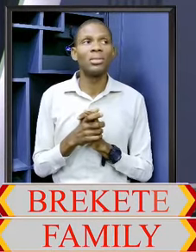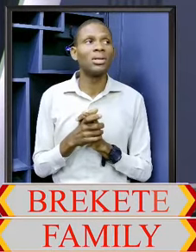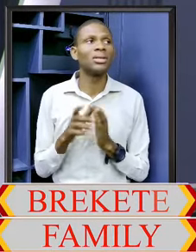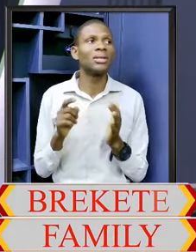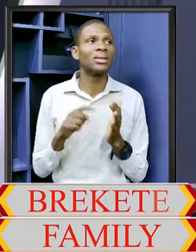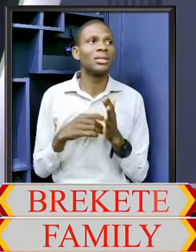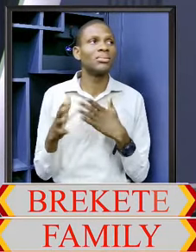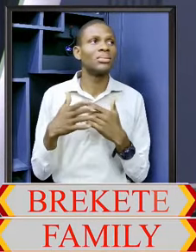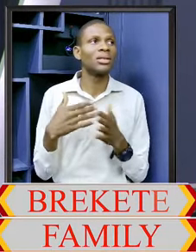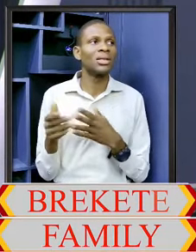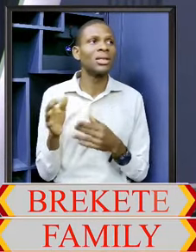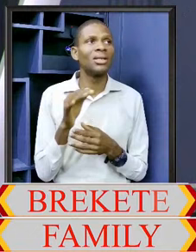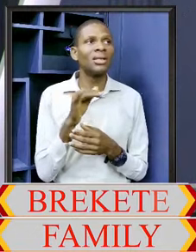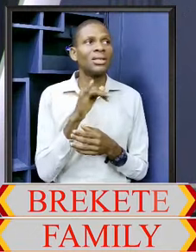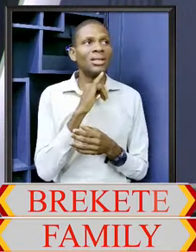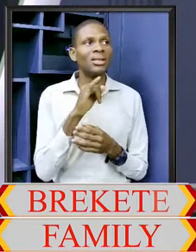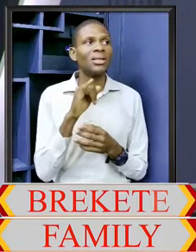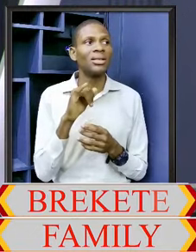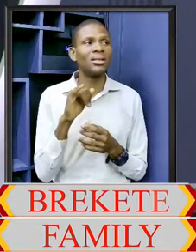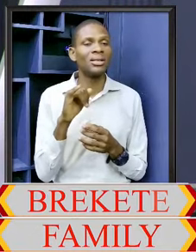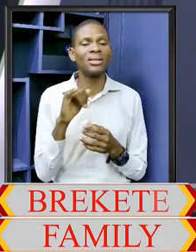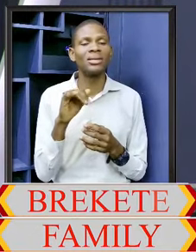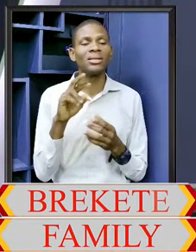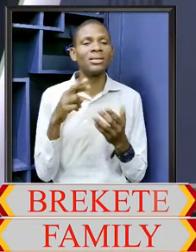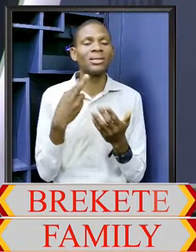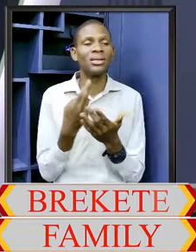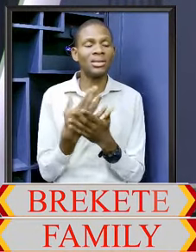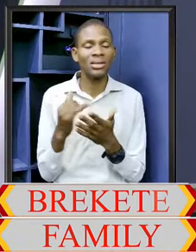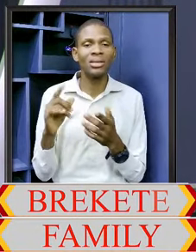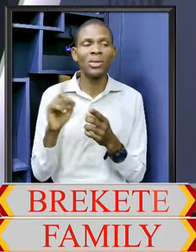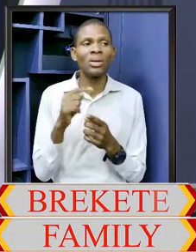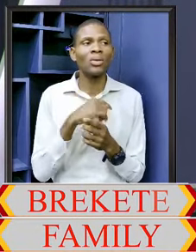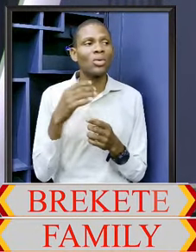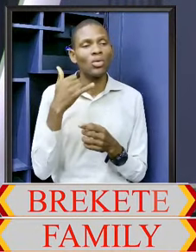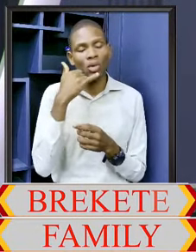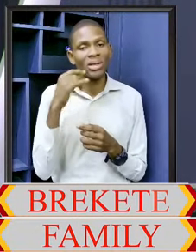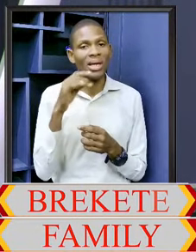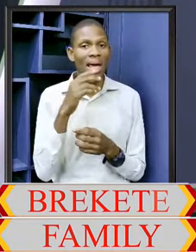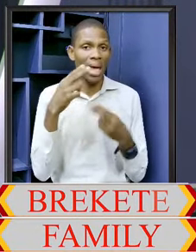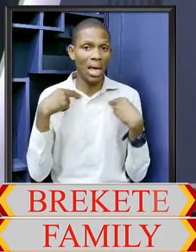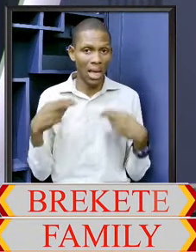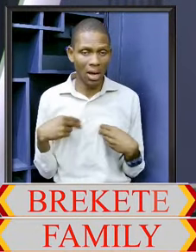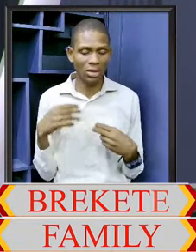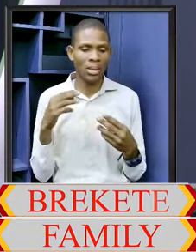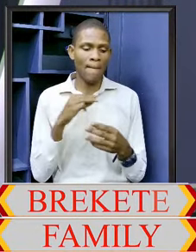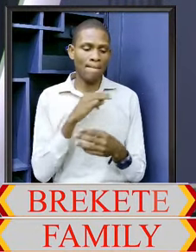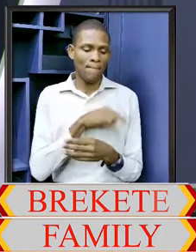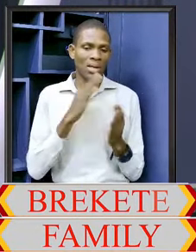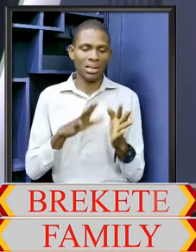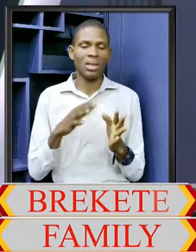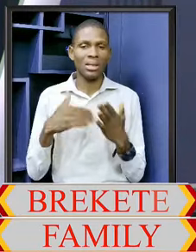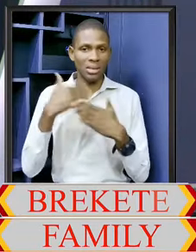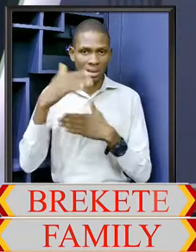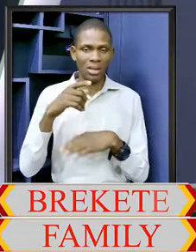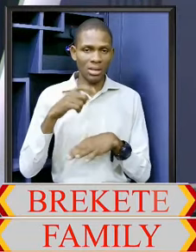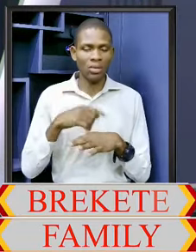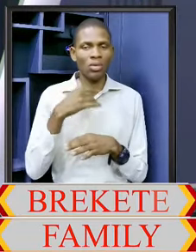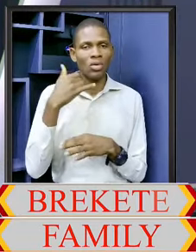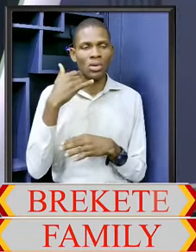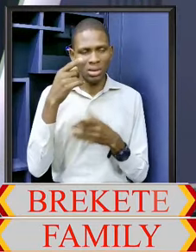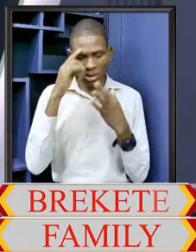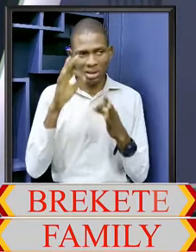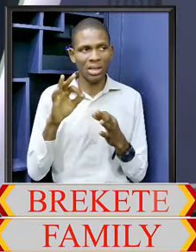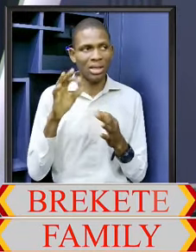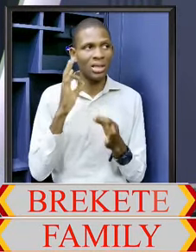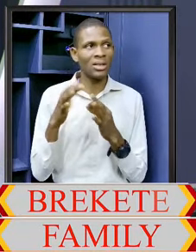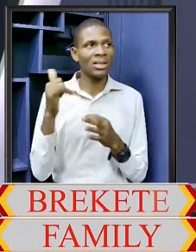This matter, it don't reach where we go reach the health minister. By the time you come next week, we go decide.